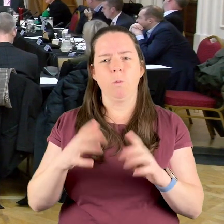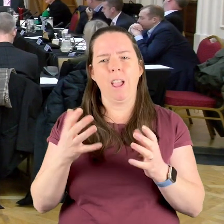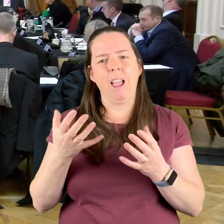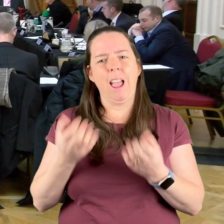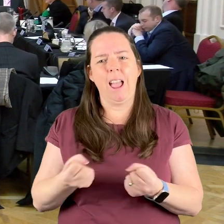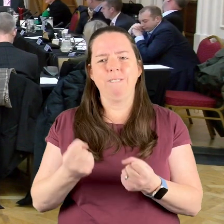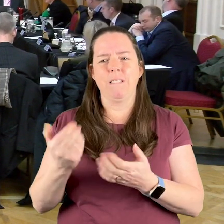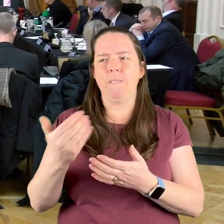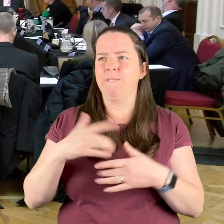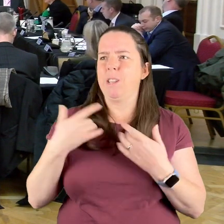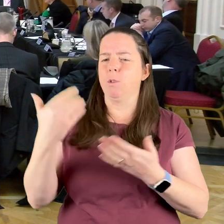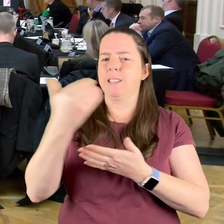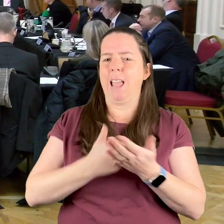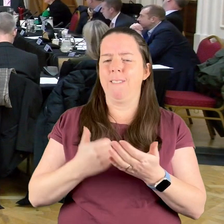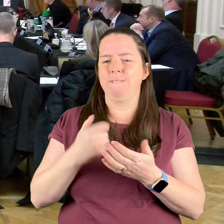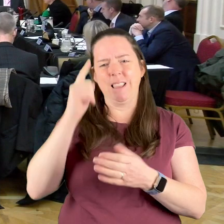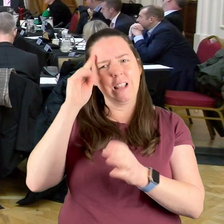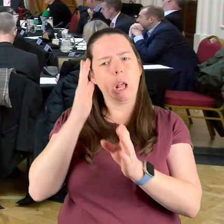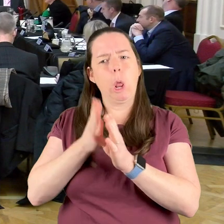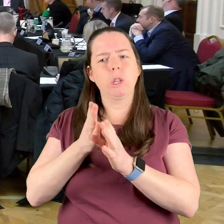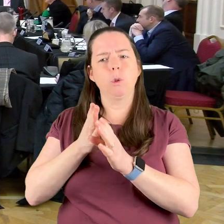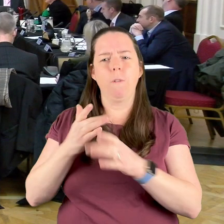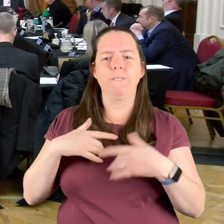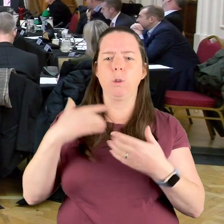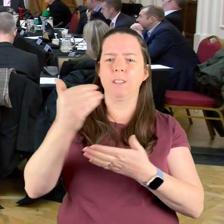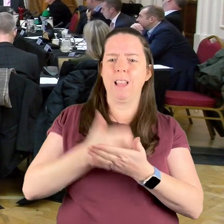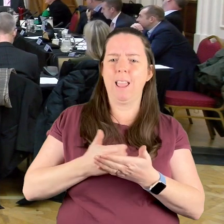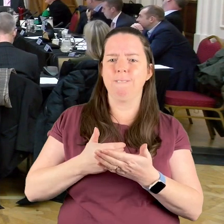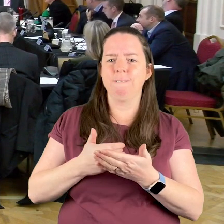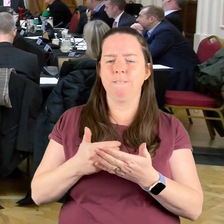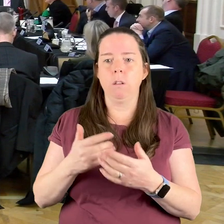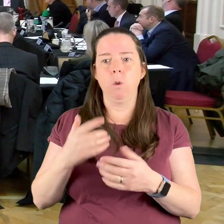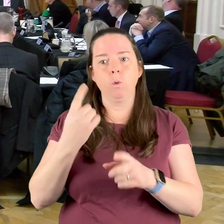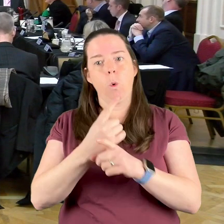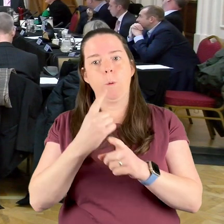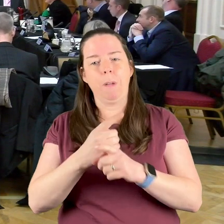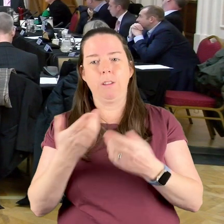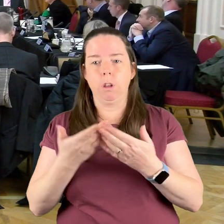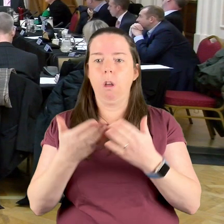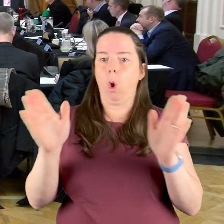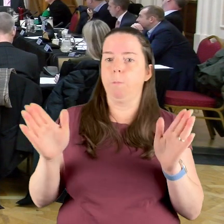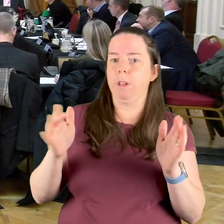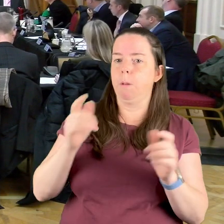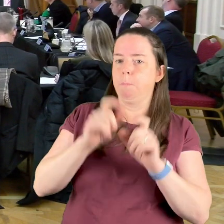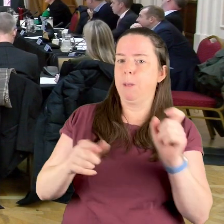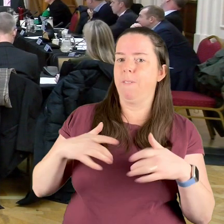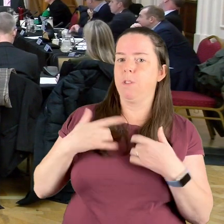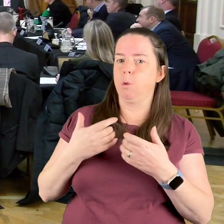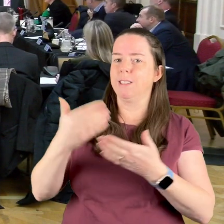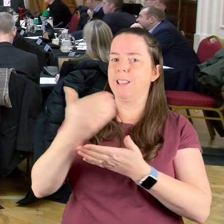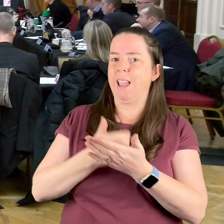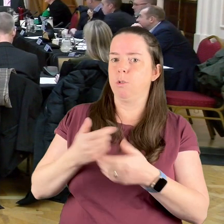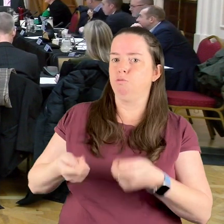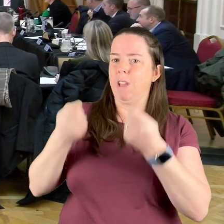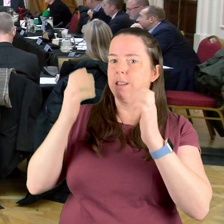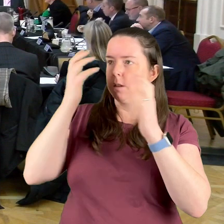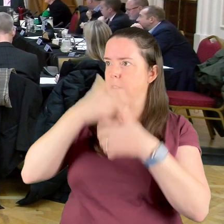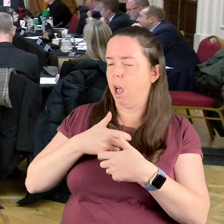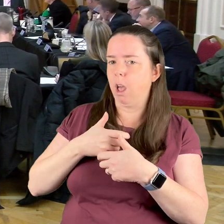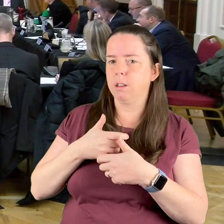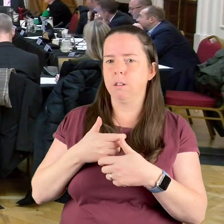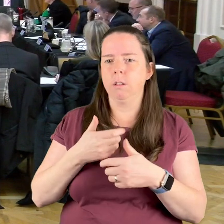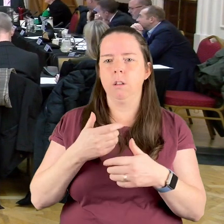have psychological safety? It's something we talk about and we're open about, and people feel safe to raise